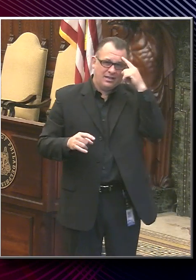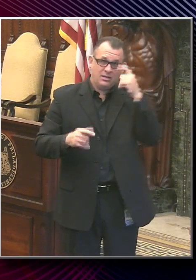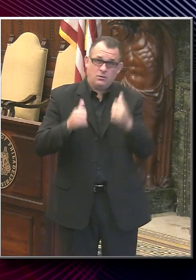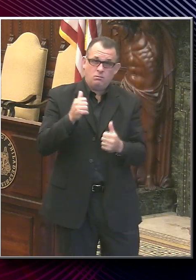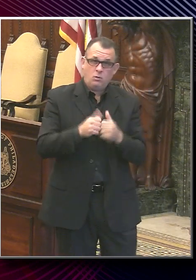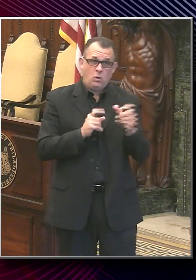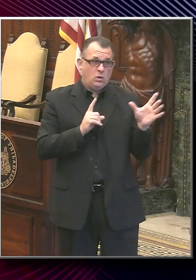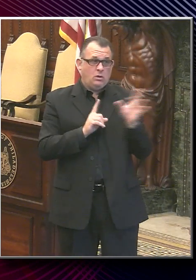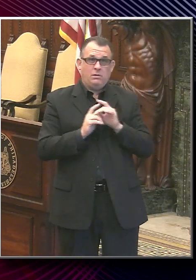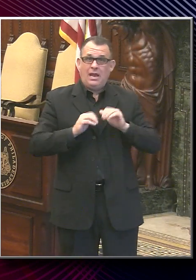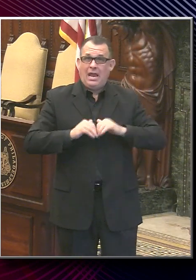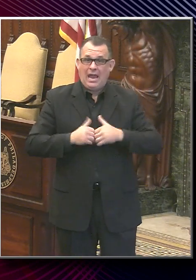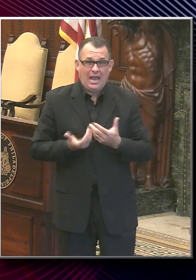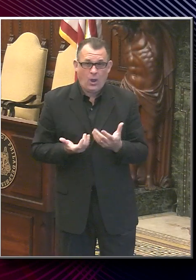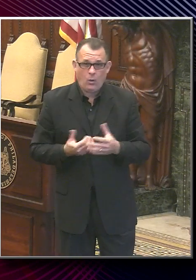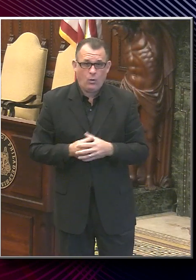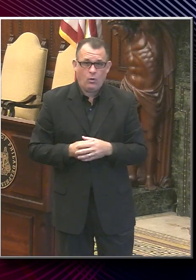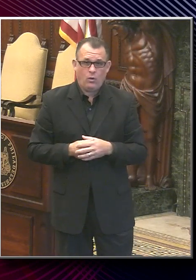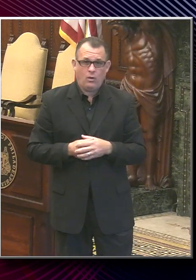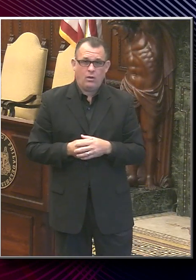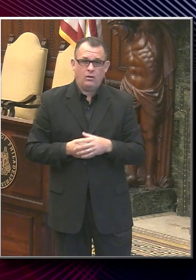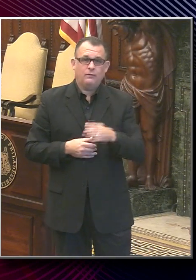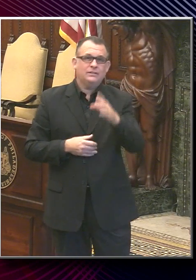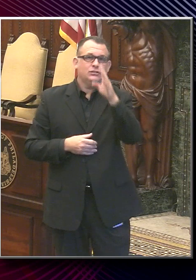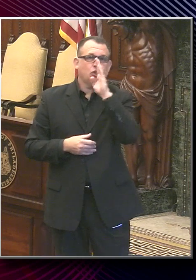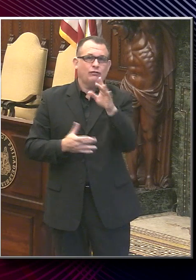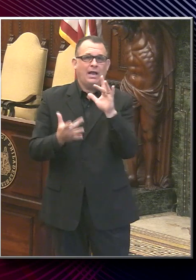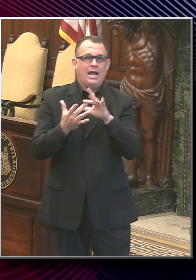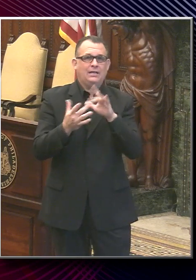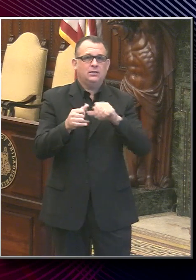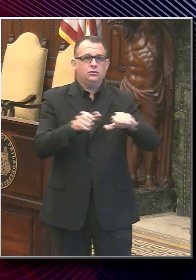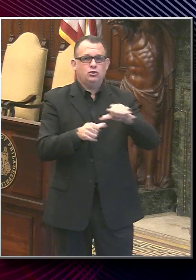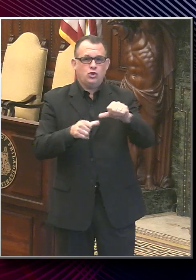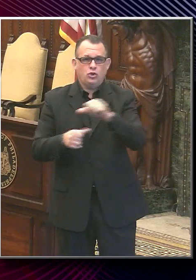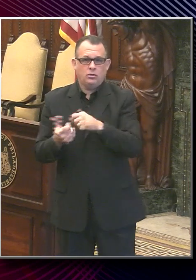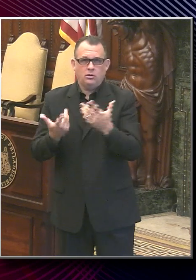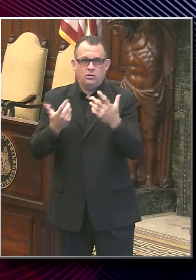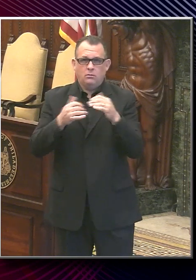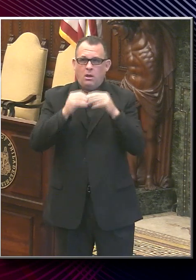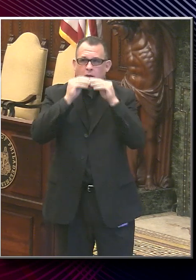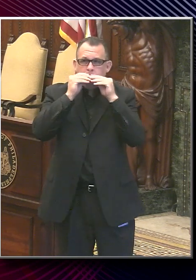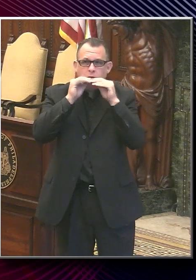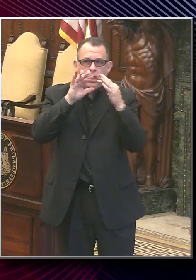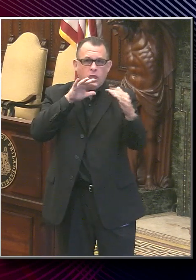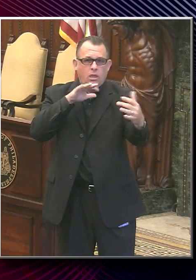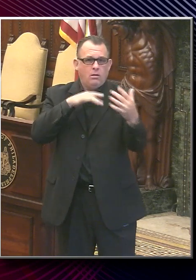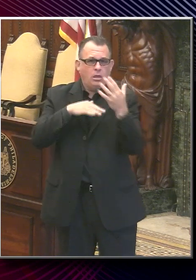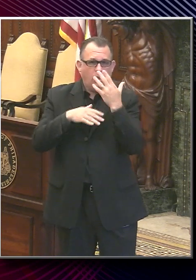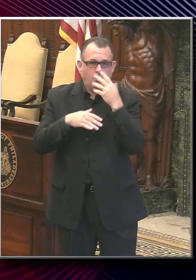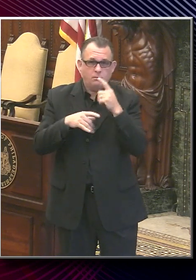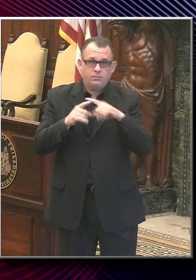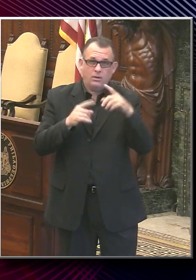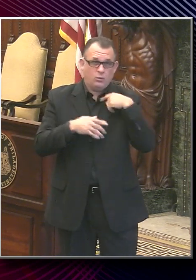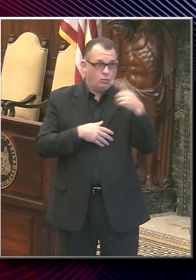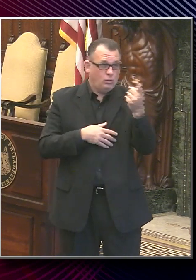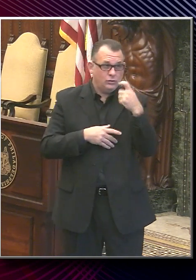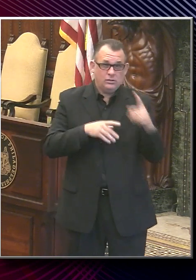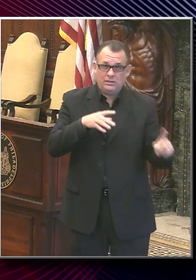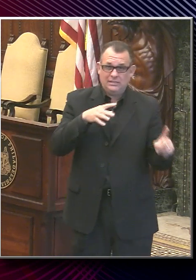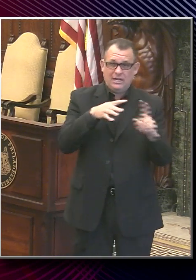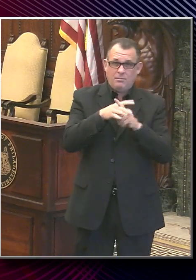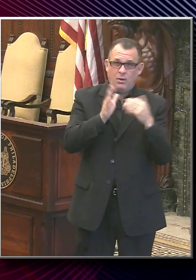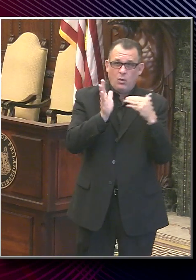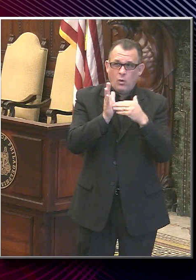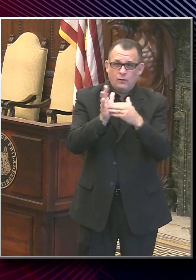to people in direct contact with each other through large droplets. However, there has been this question for a while now about the degree to which